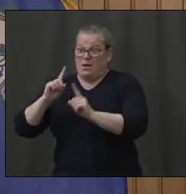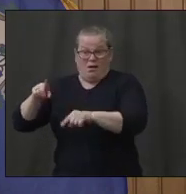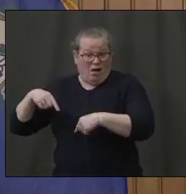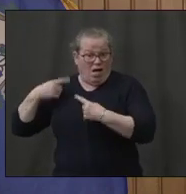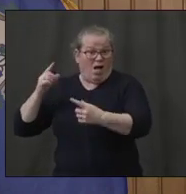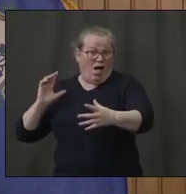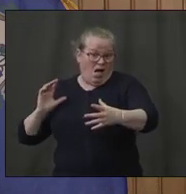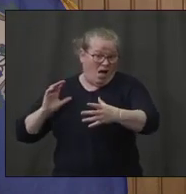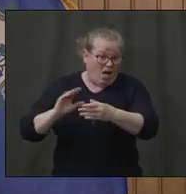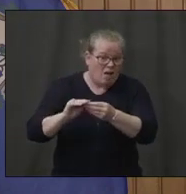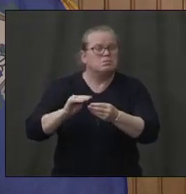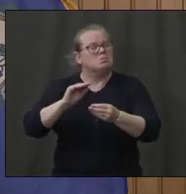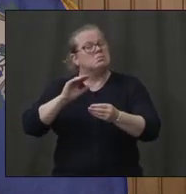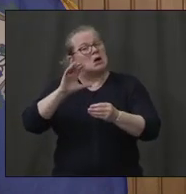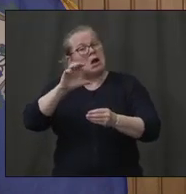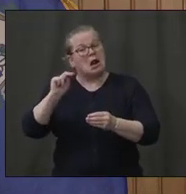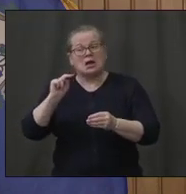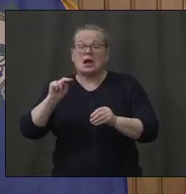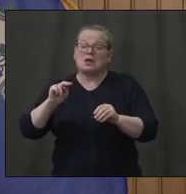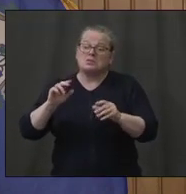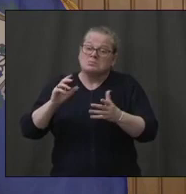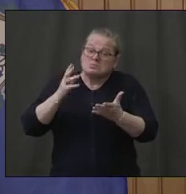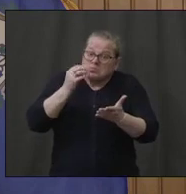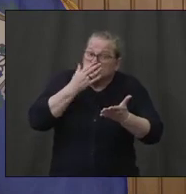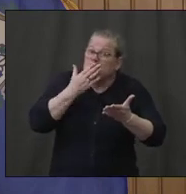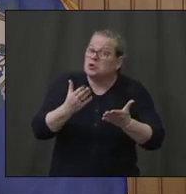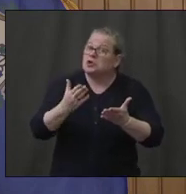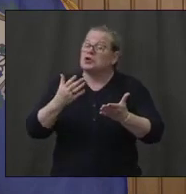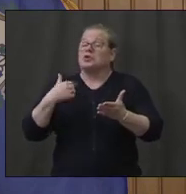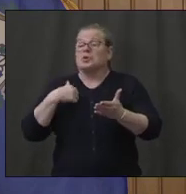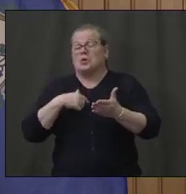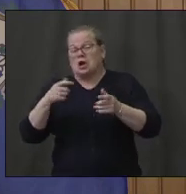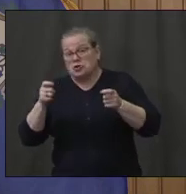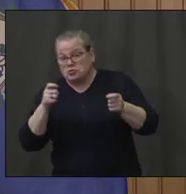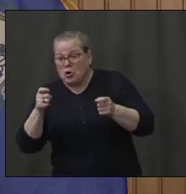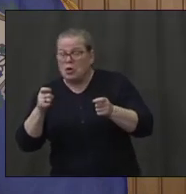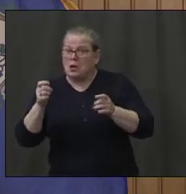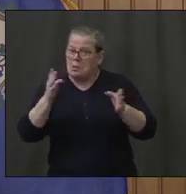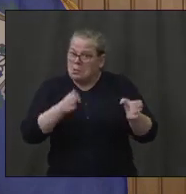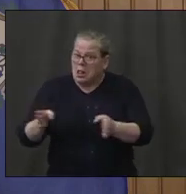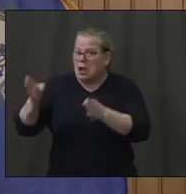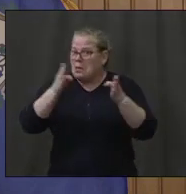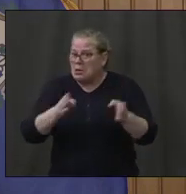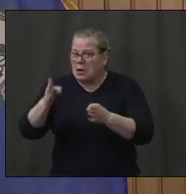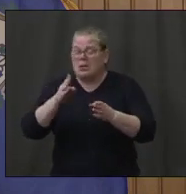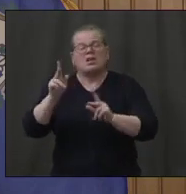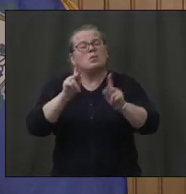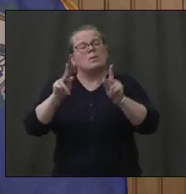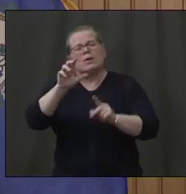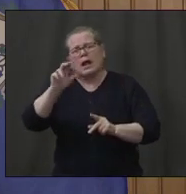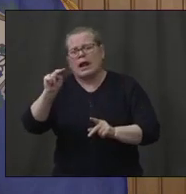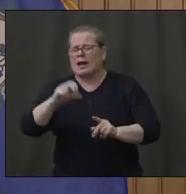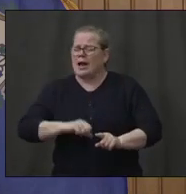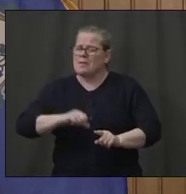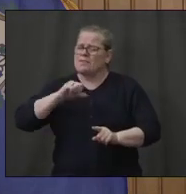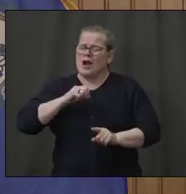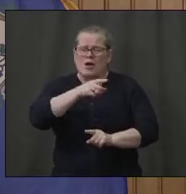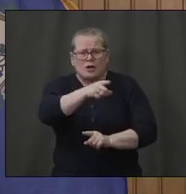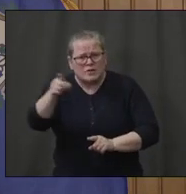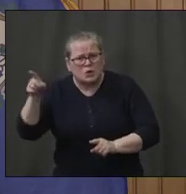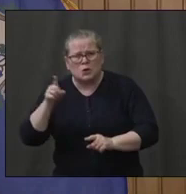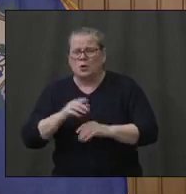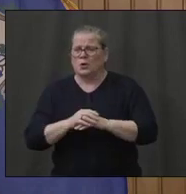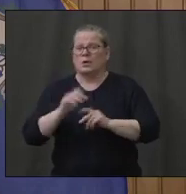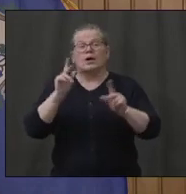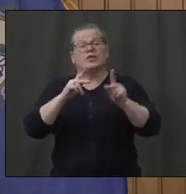we control, I think we're controlling in a very thoughtful way. I've been so proud of the people of Connecticut and so proud of all the commissioners. We're on the